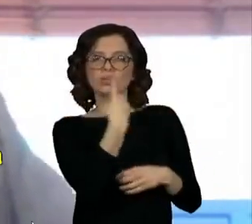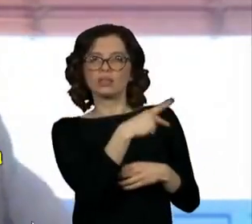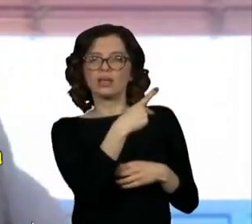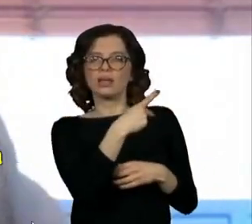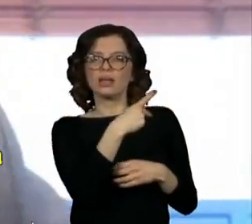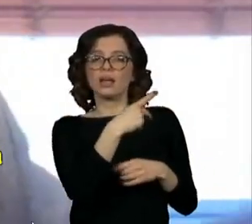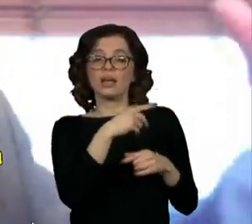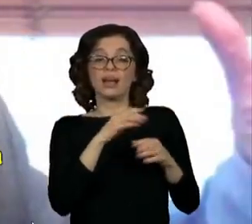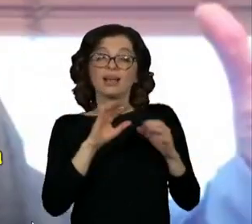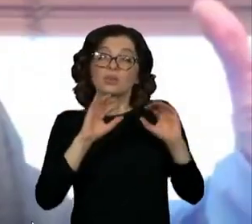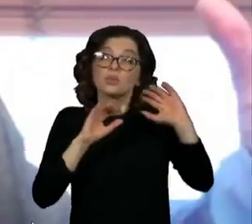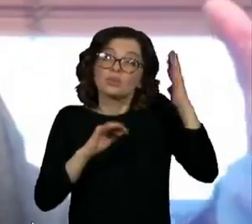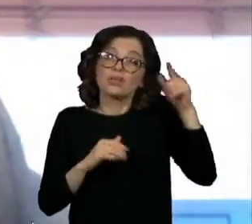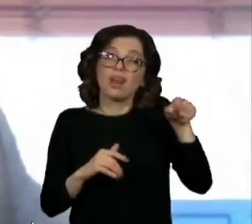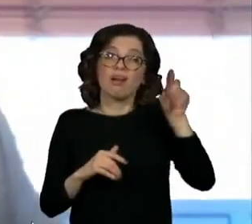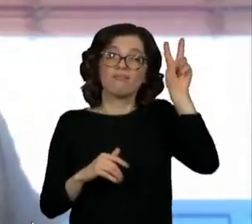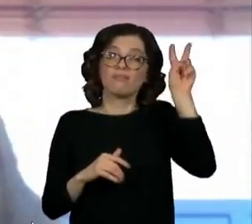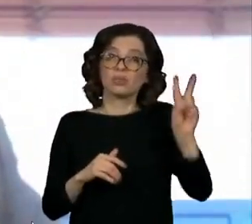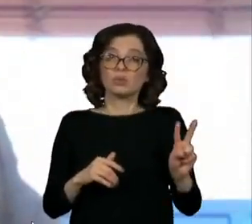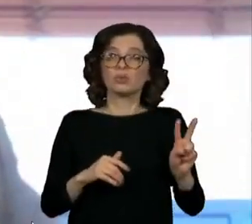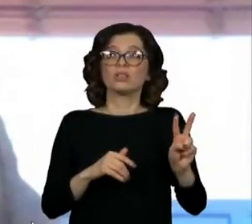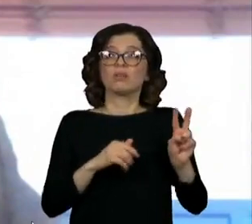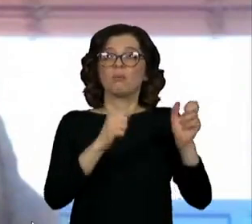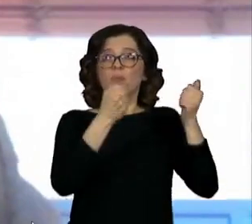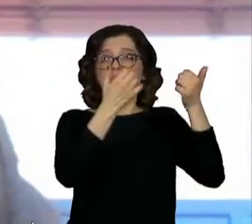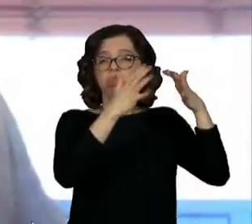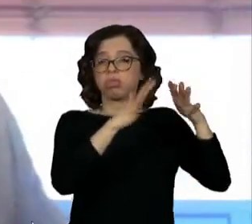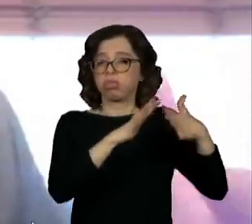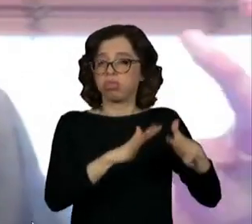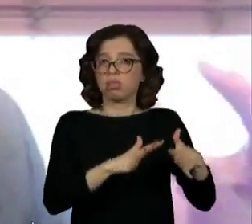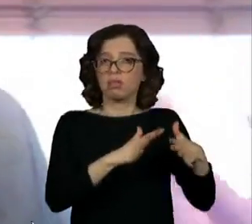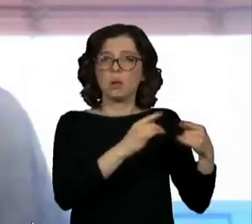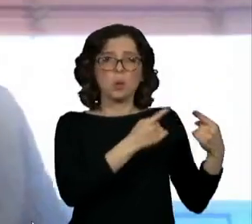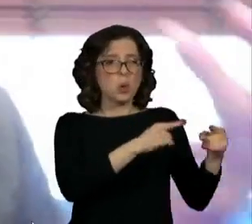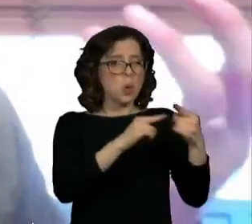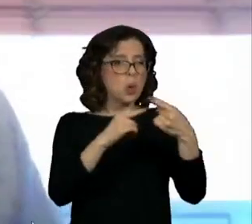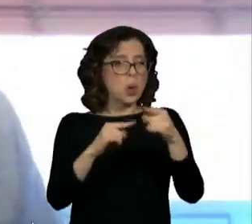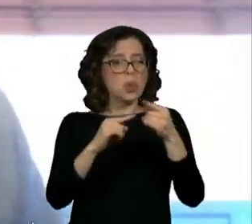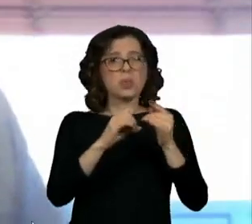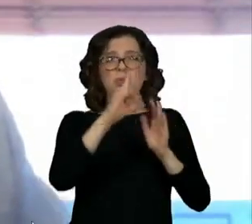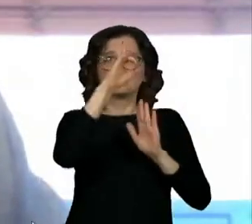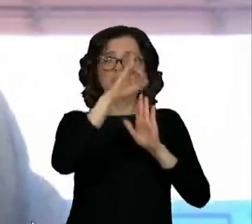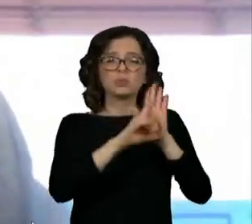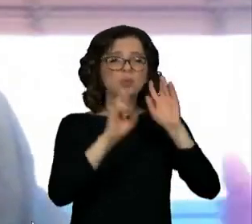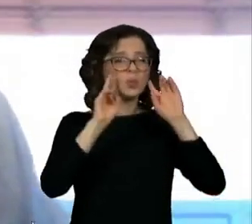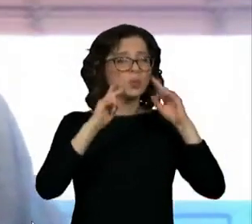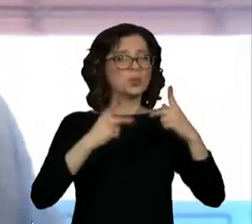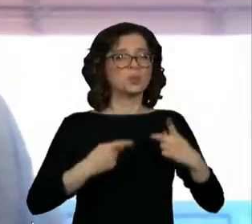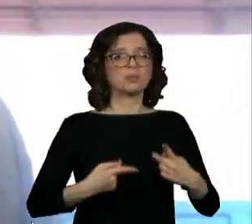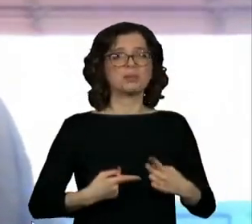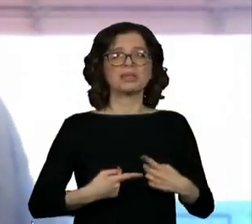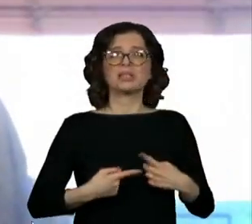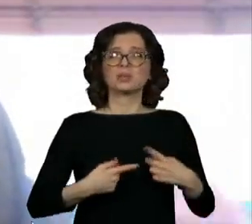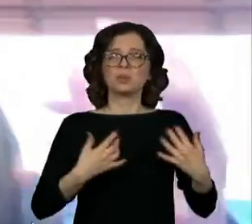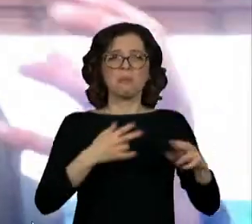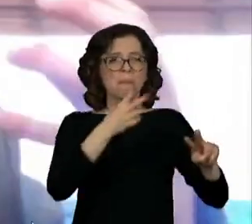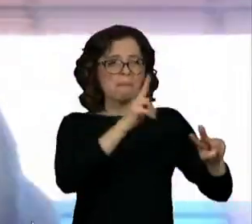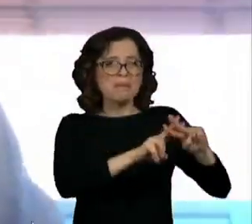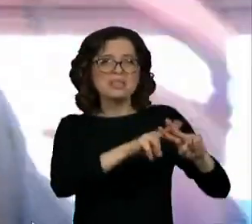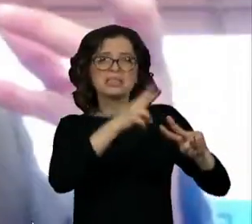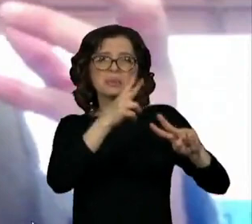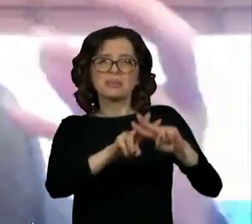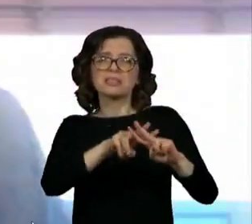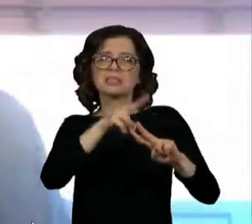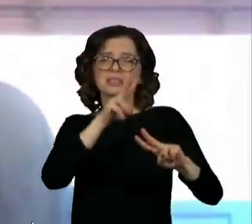tragically, even as Venezuela has descended into horrendous rights violating dictatorship, one